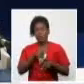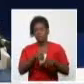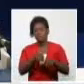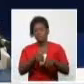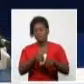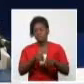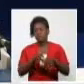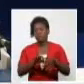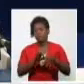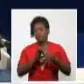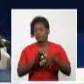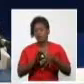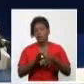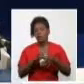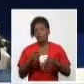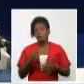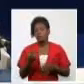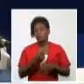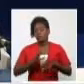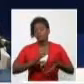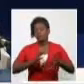who remained in hospital